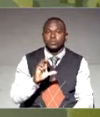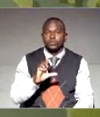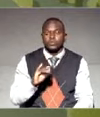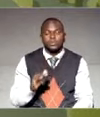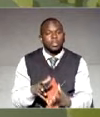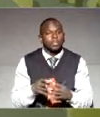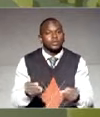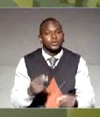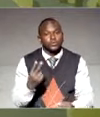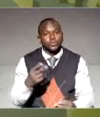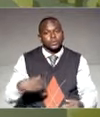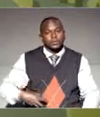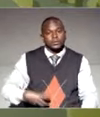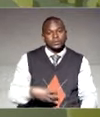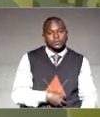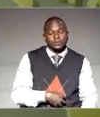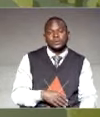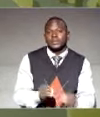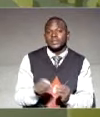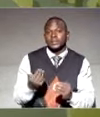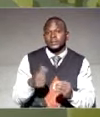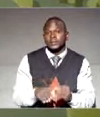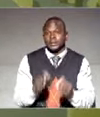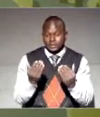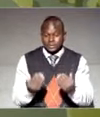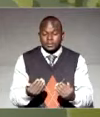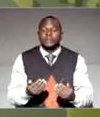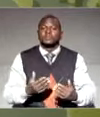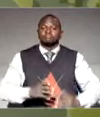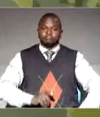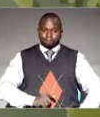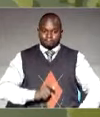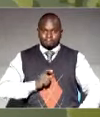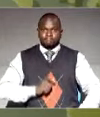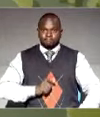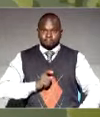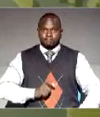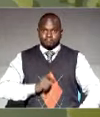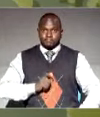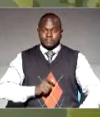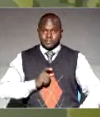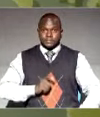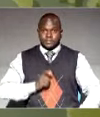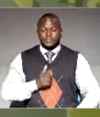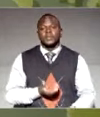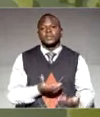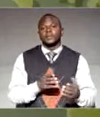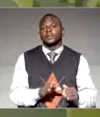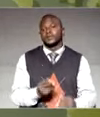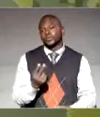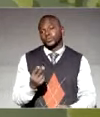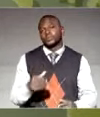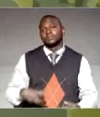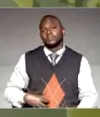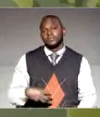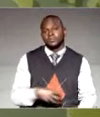who has lost his twin sons, but today he exhibited a high level of courage following the death of his